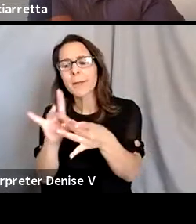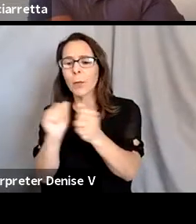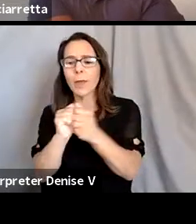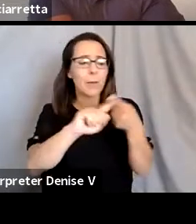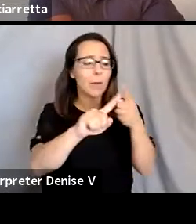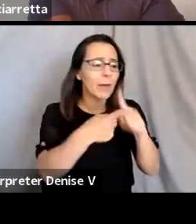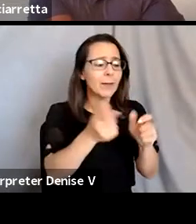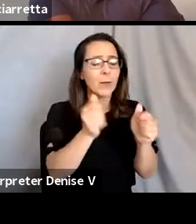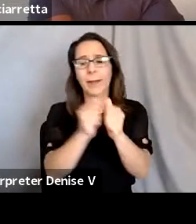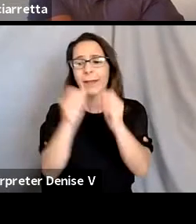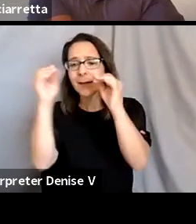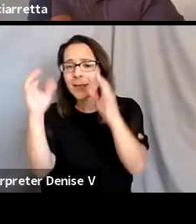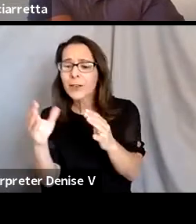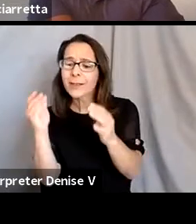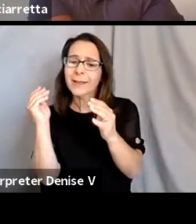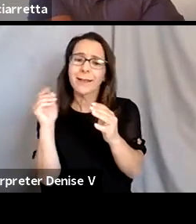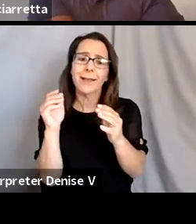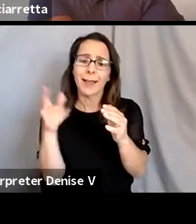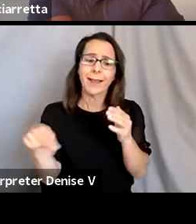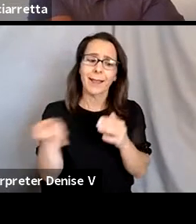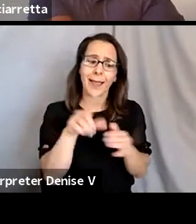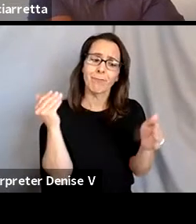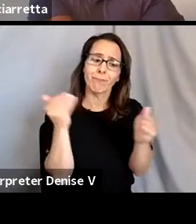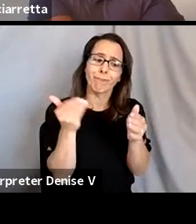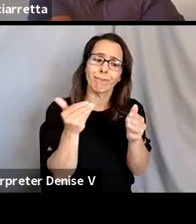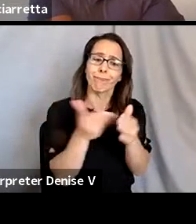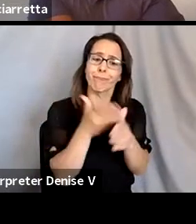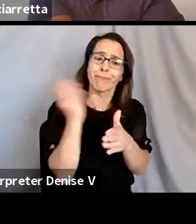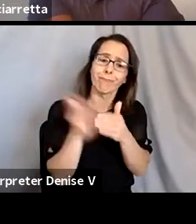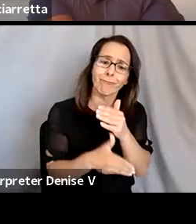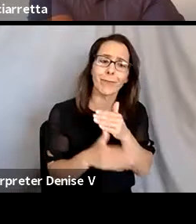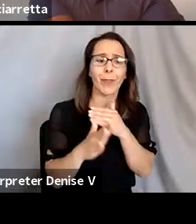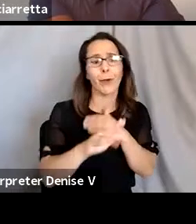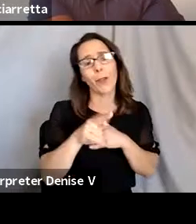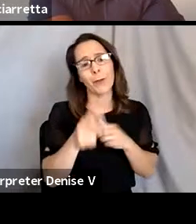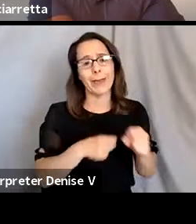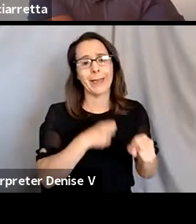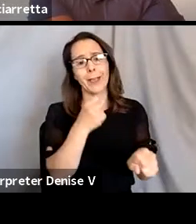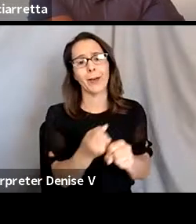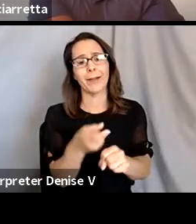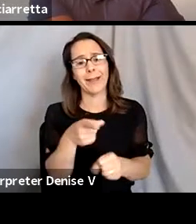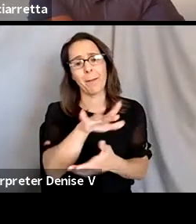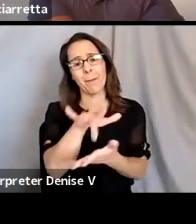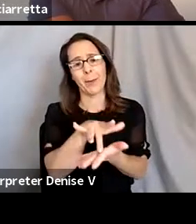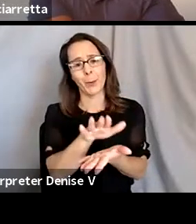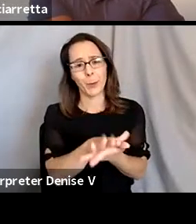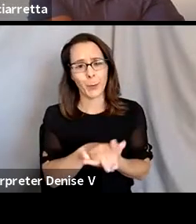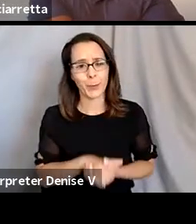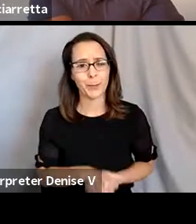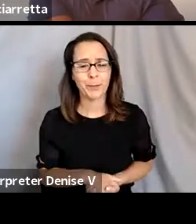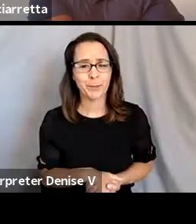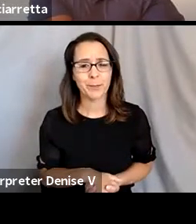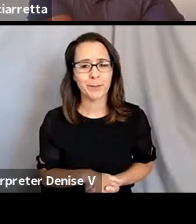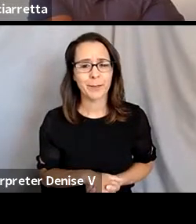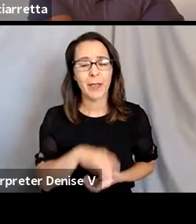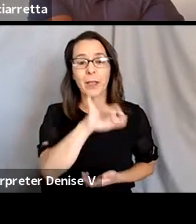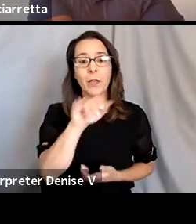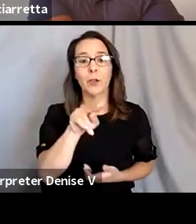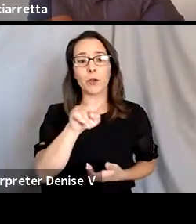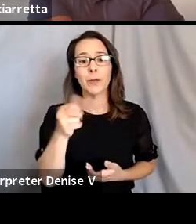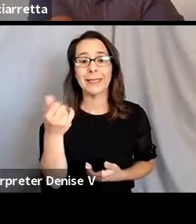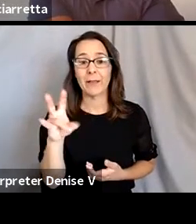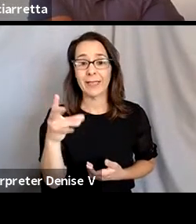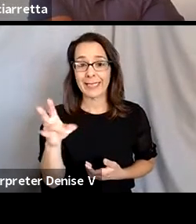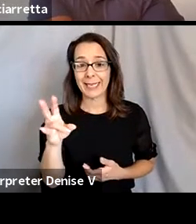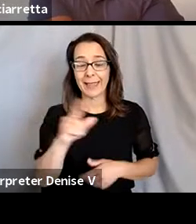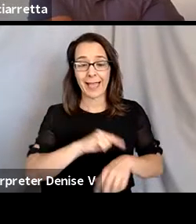and closing off and finishing off 3 years at the middle school. And then on June 17th, from 9